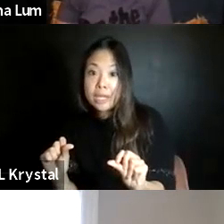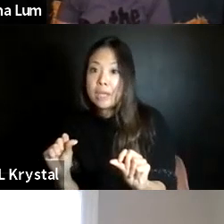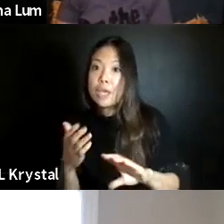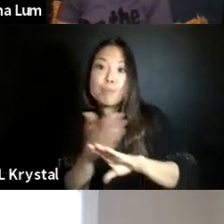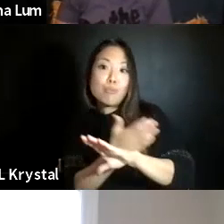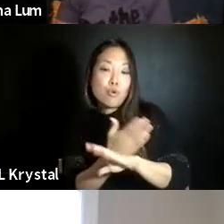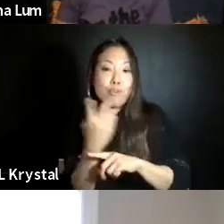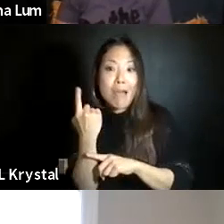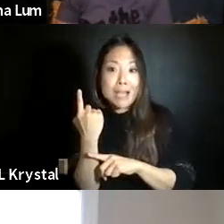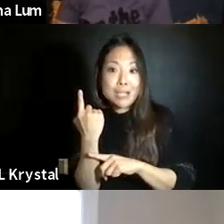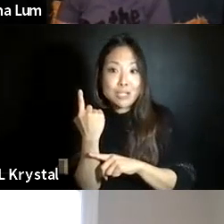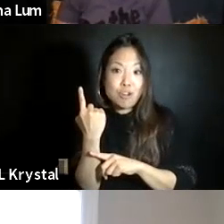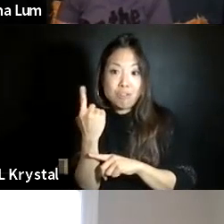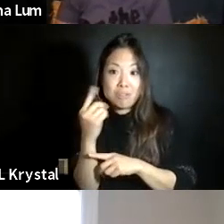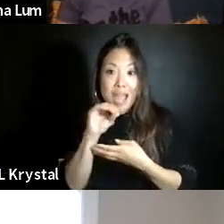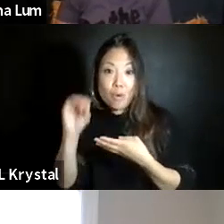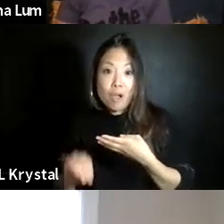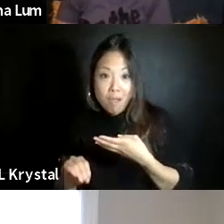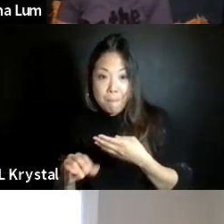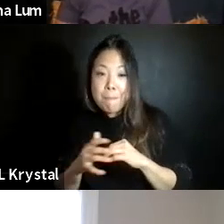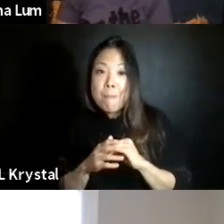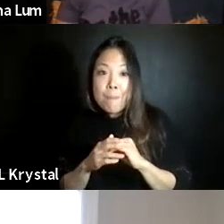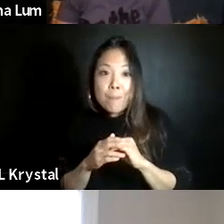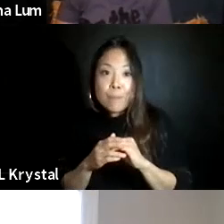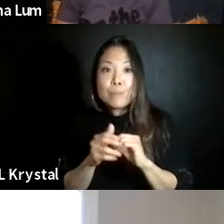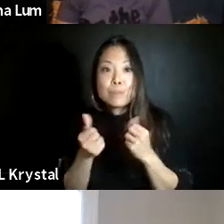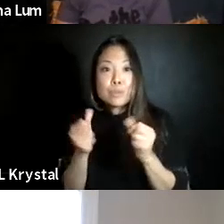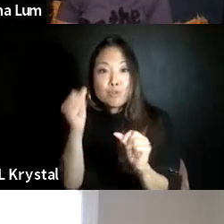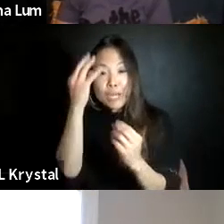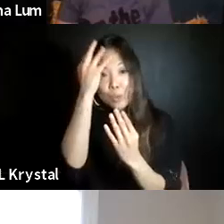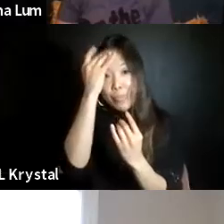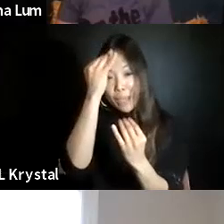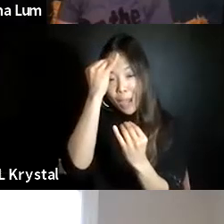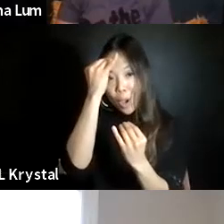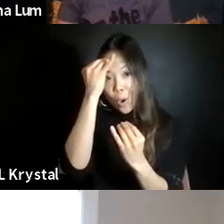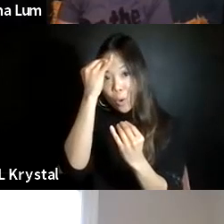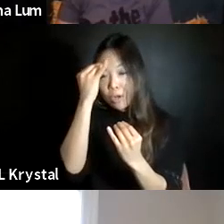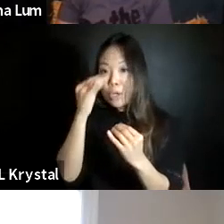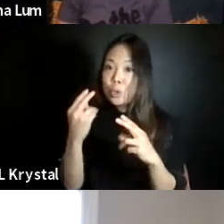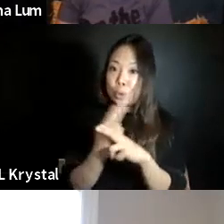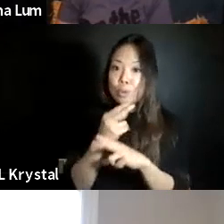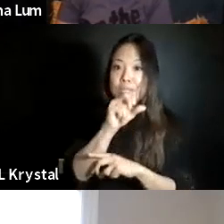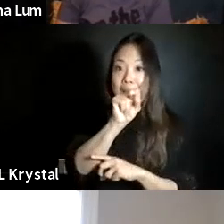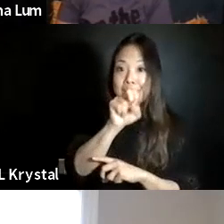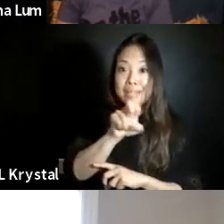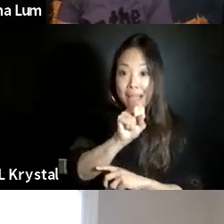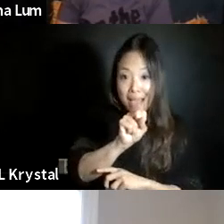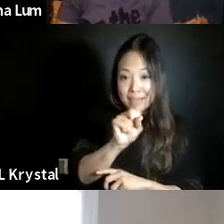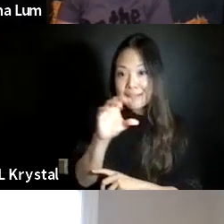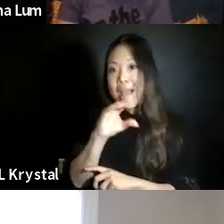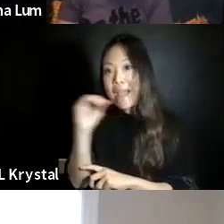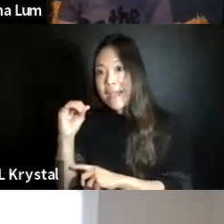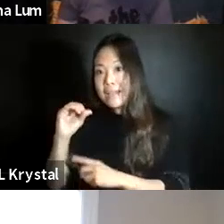And that's what I've been trying to think of, ways to include both neighborhood and SES factors. And so my